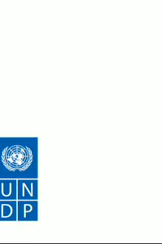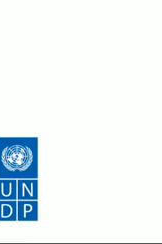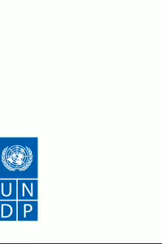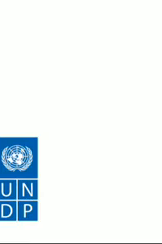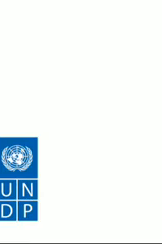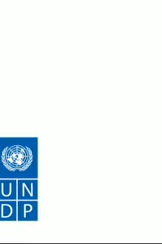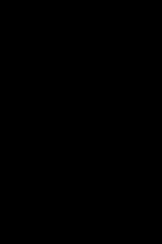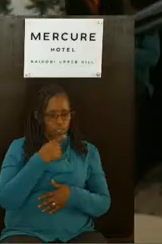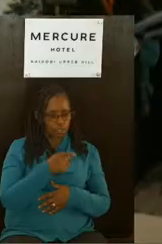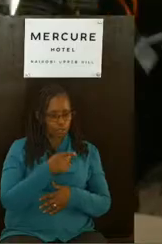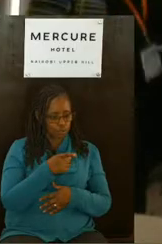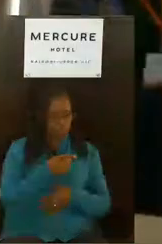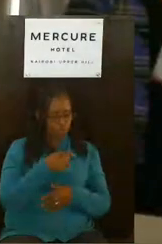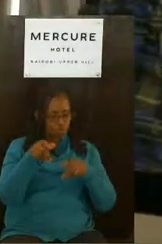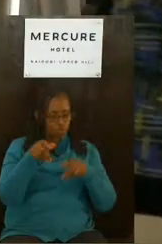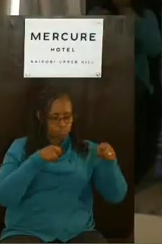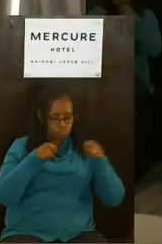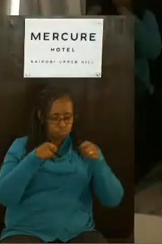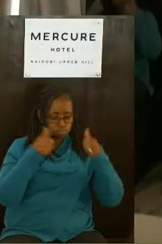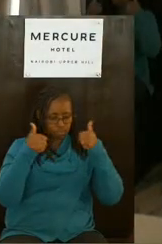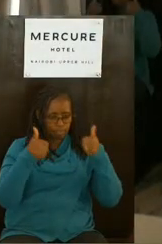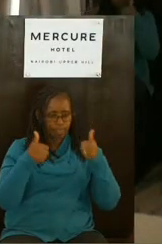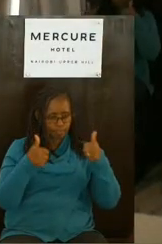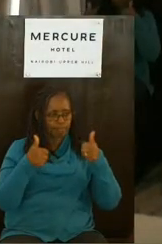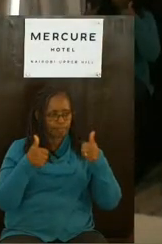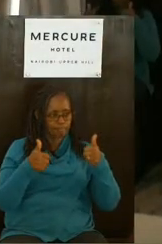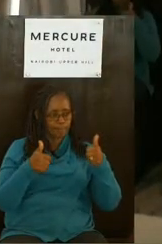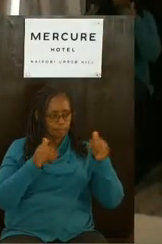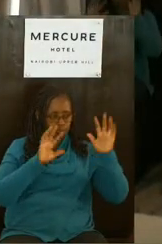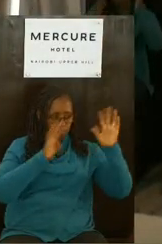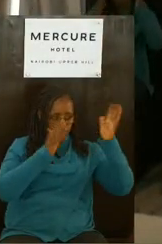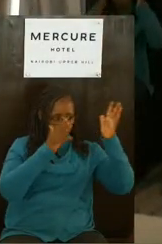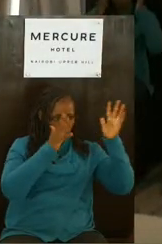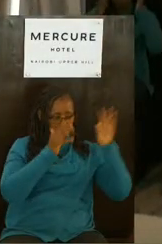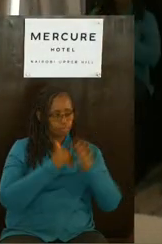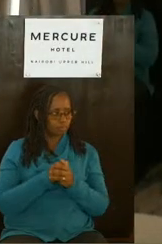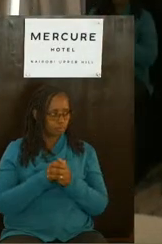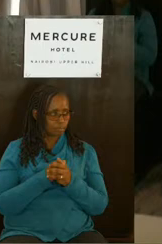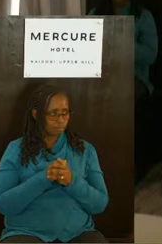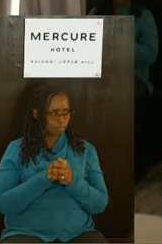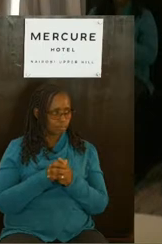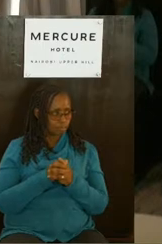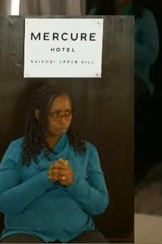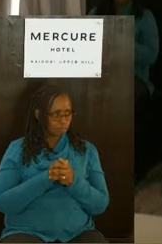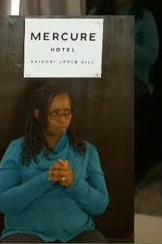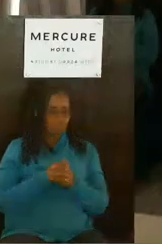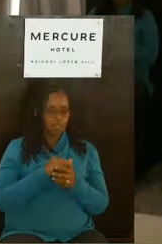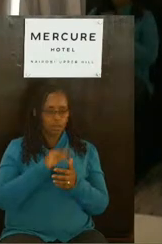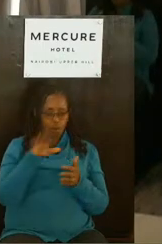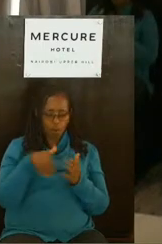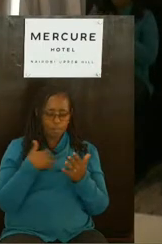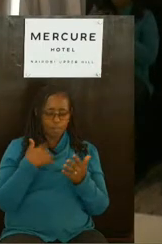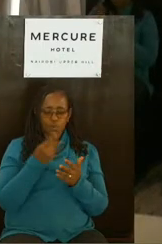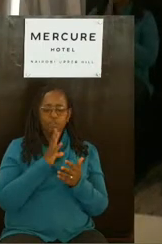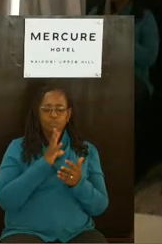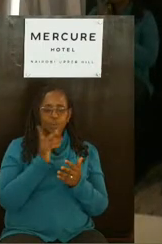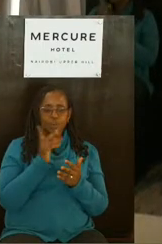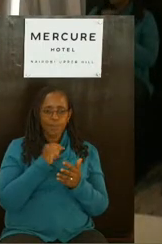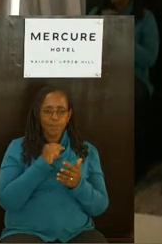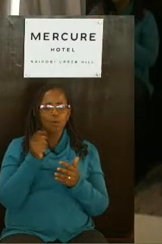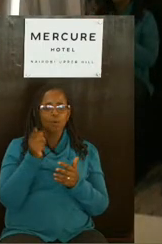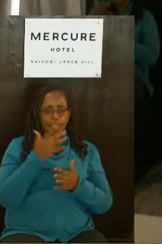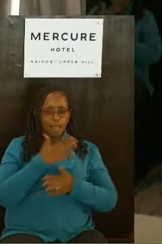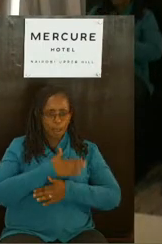you and your moderation was really good and appreciated everybody every speaker that was on stage again we want to